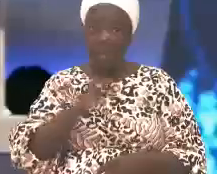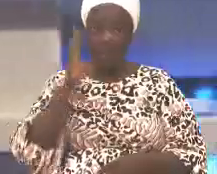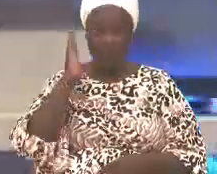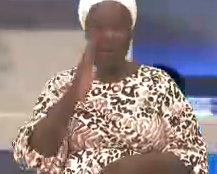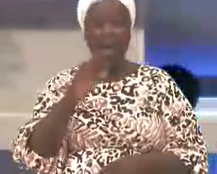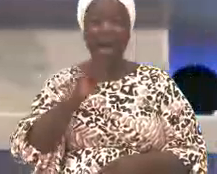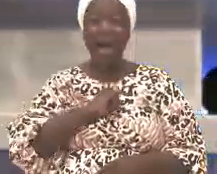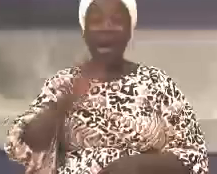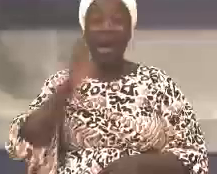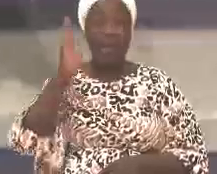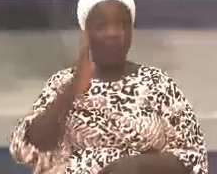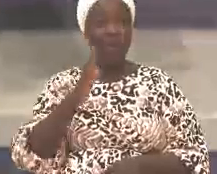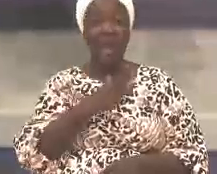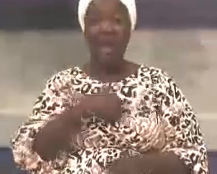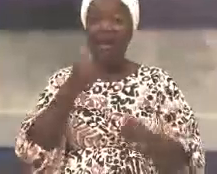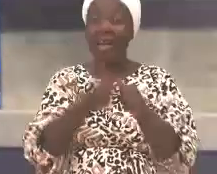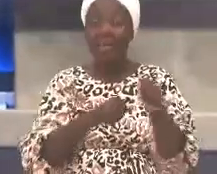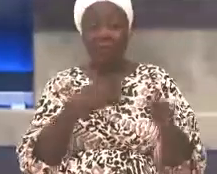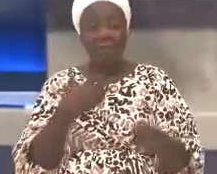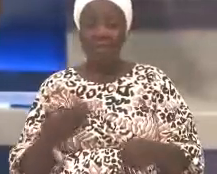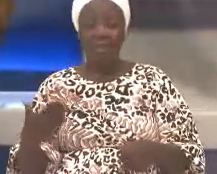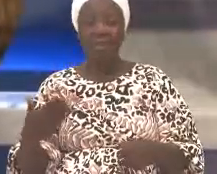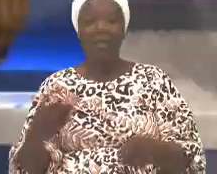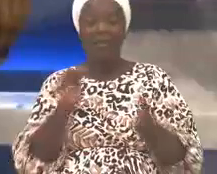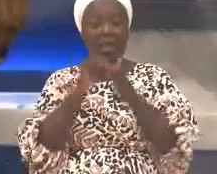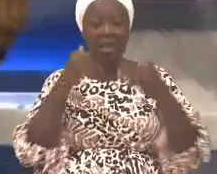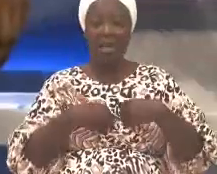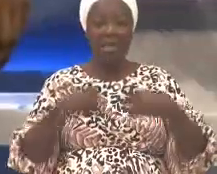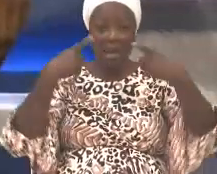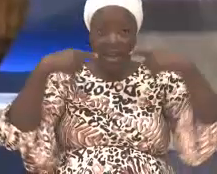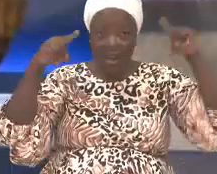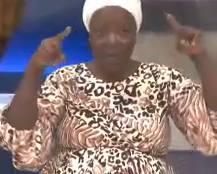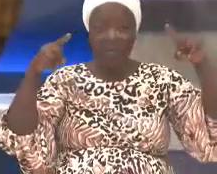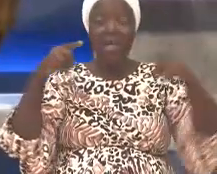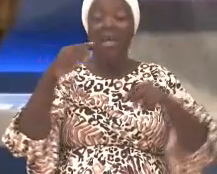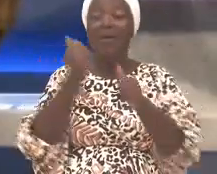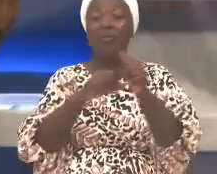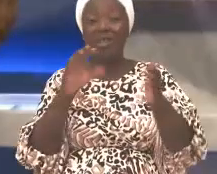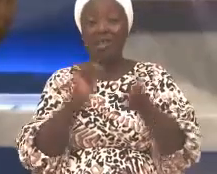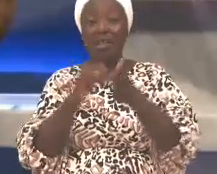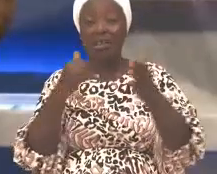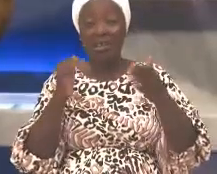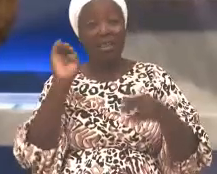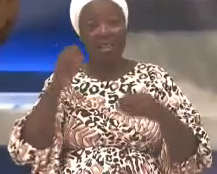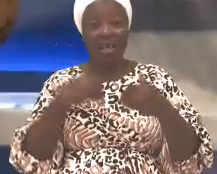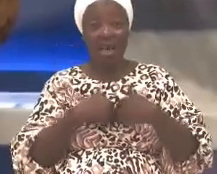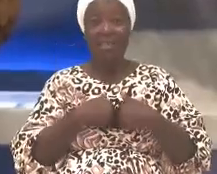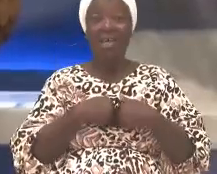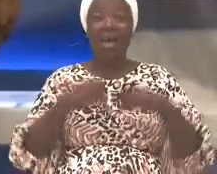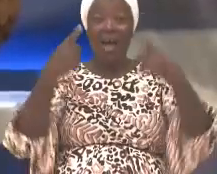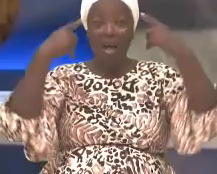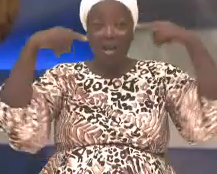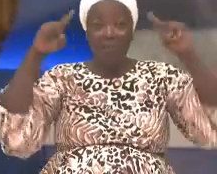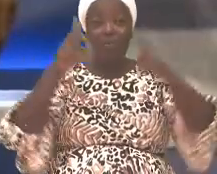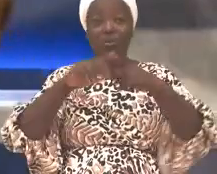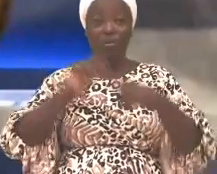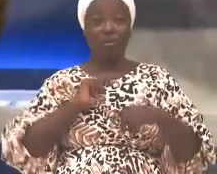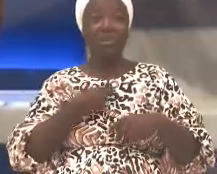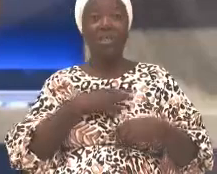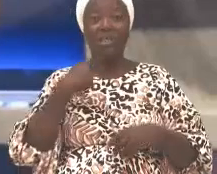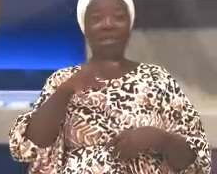I will. And everything he has declared, everything he has pronounced, he said they will